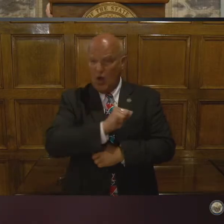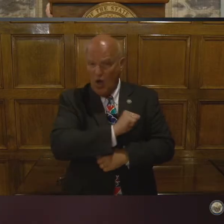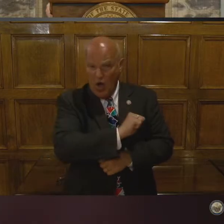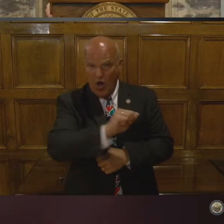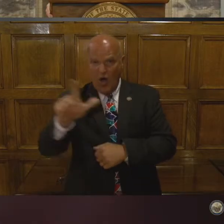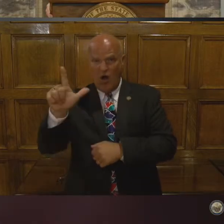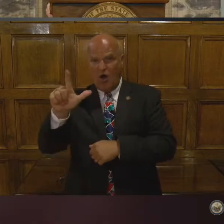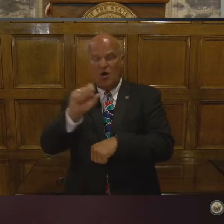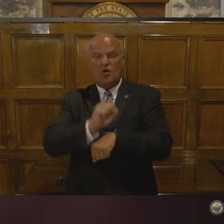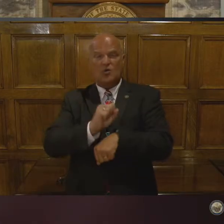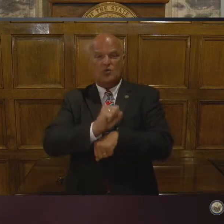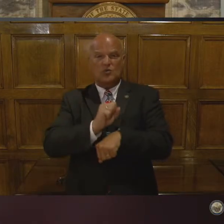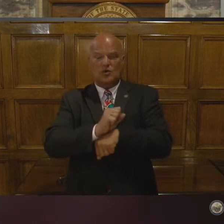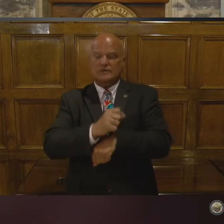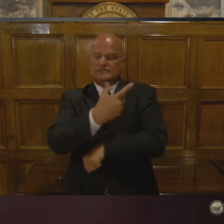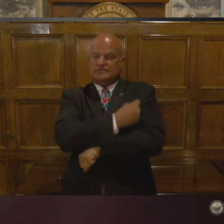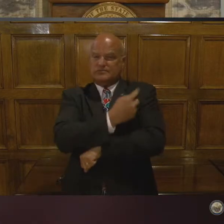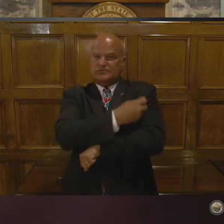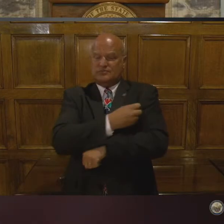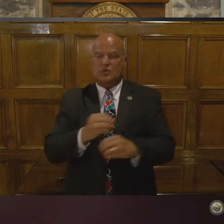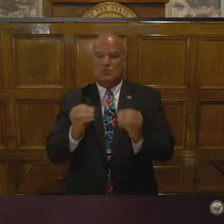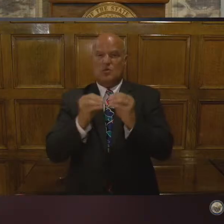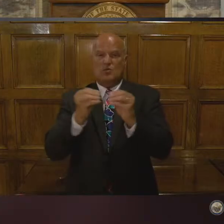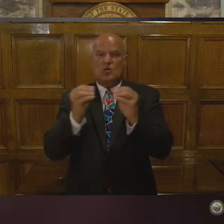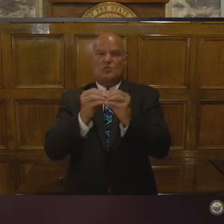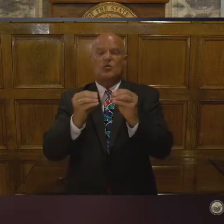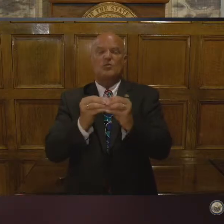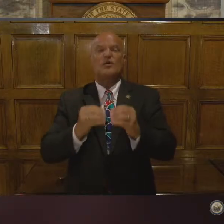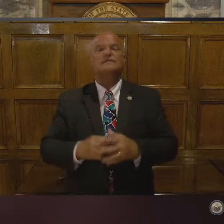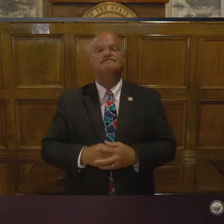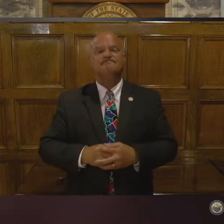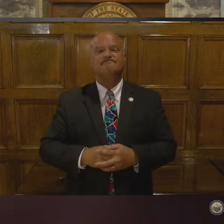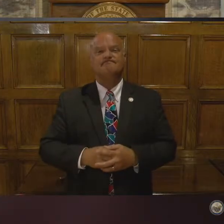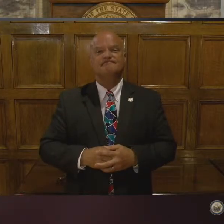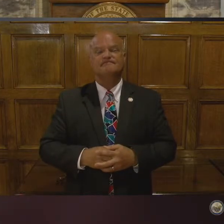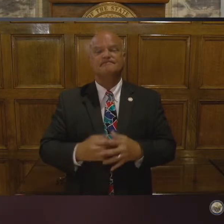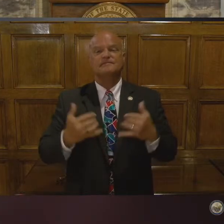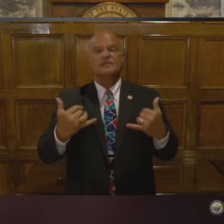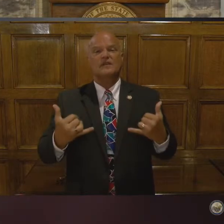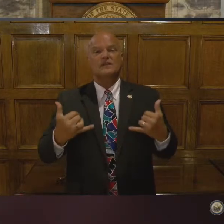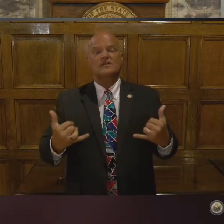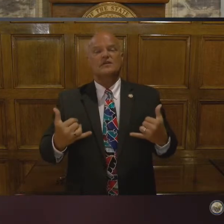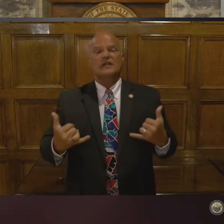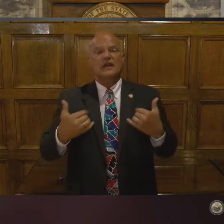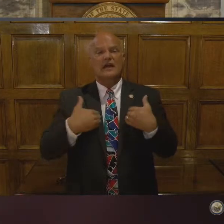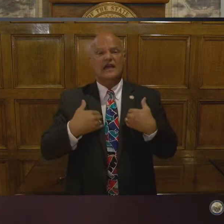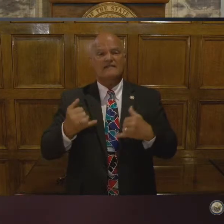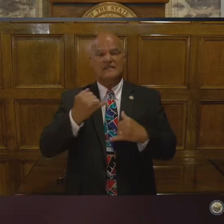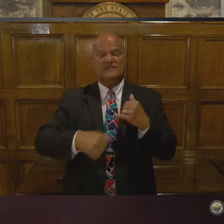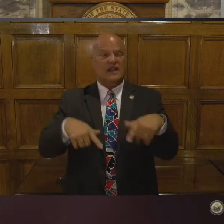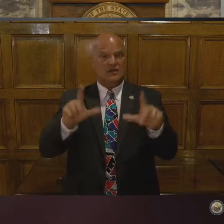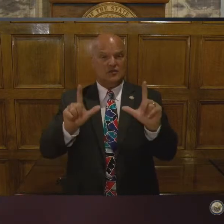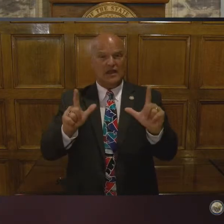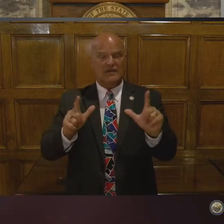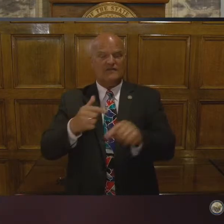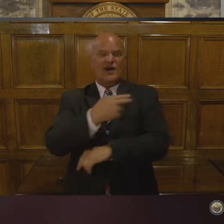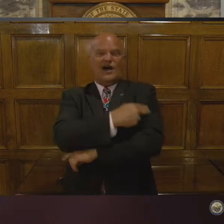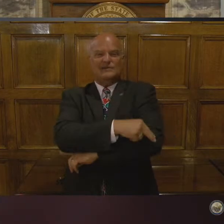get up to a much higher level. And so with that, there's a final graph here